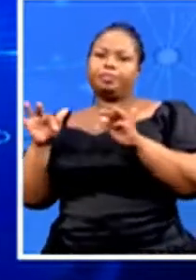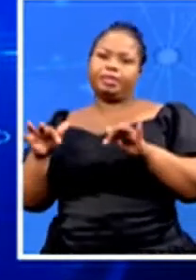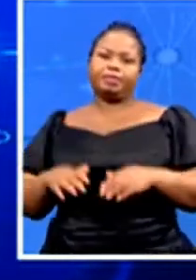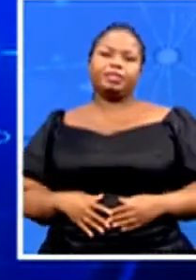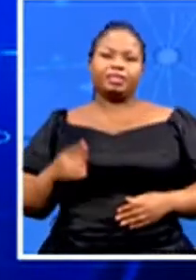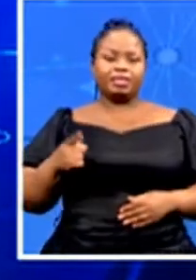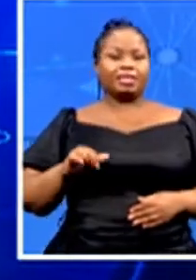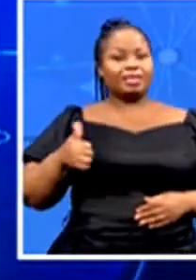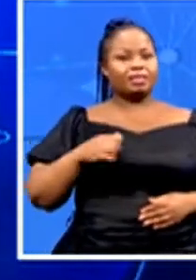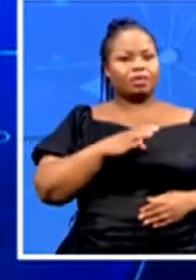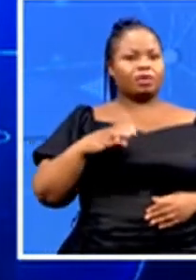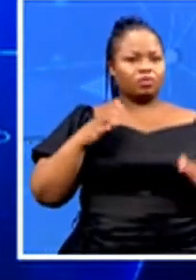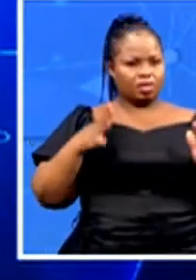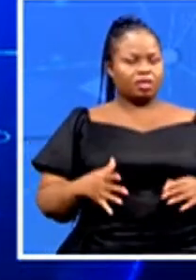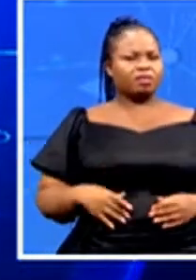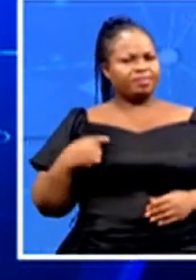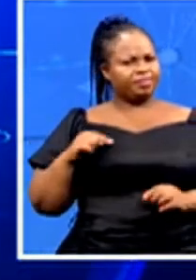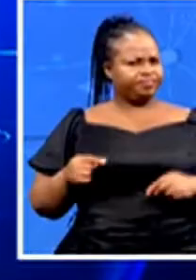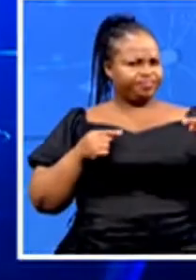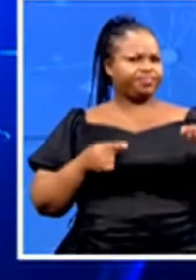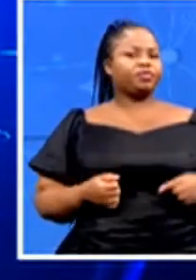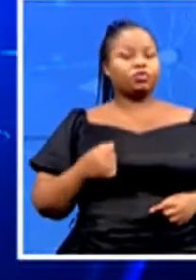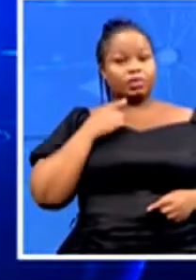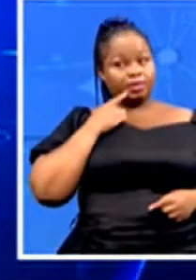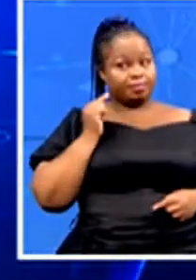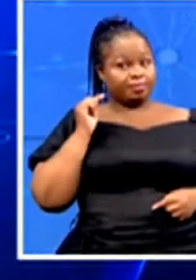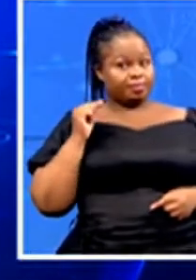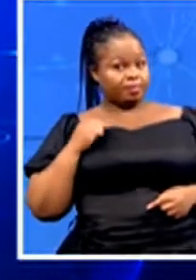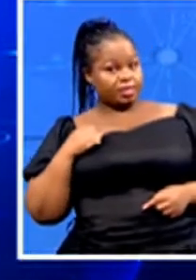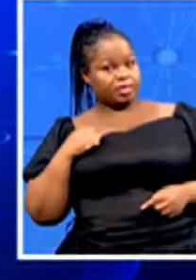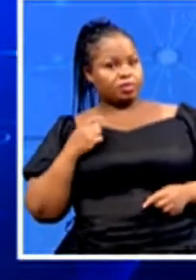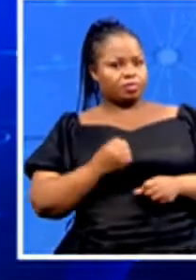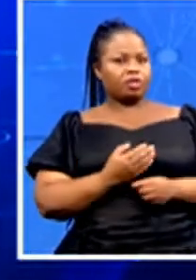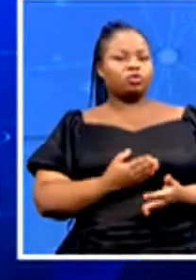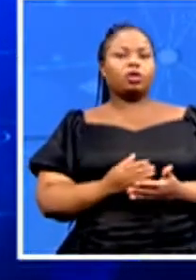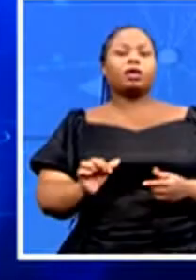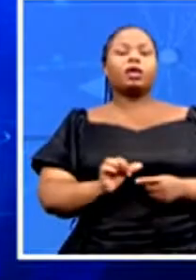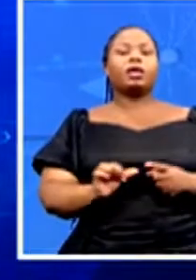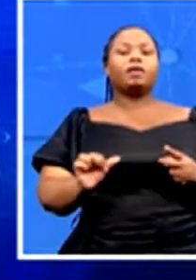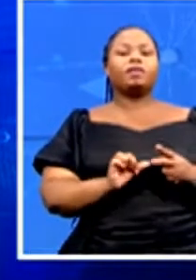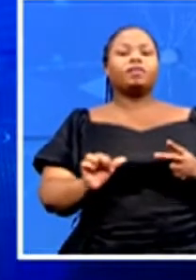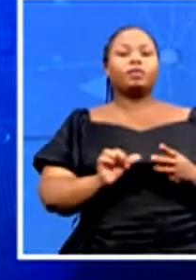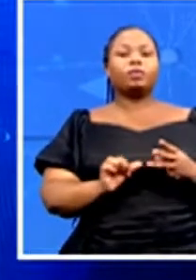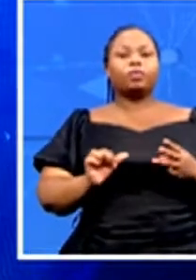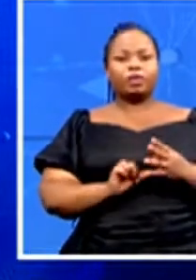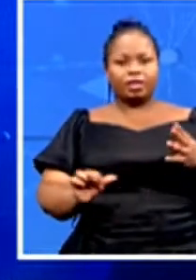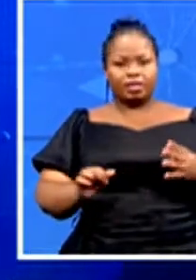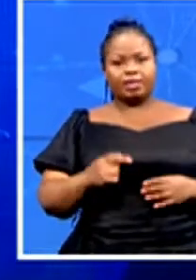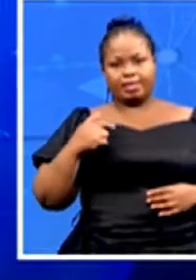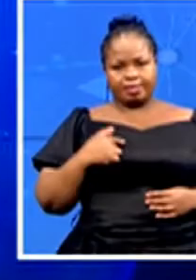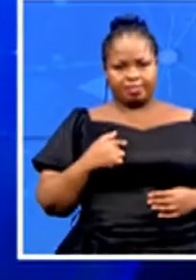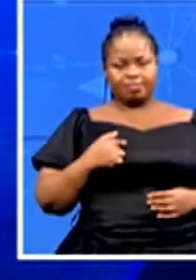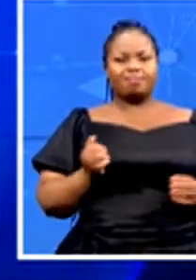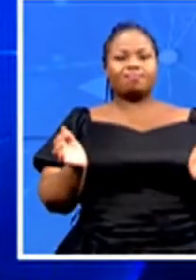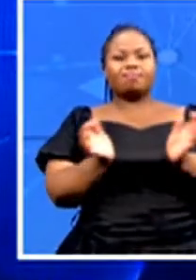say, I am going to make sure that every week I am going to hold meetings in these 2